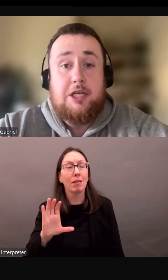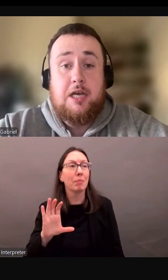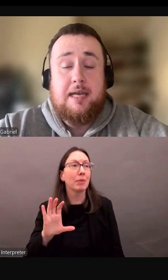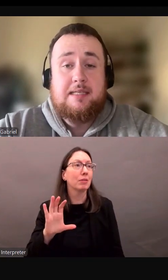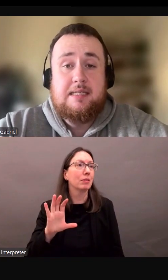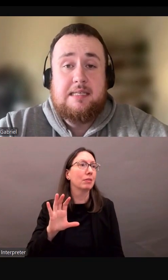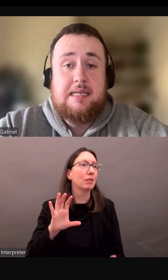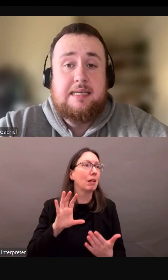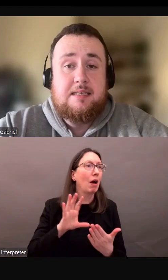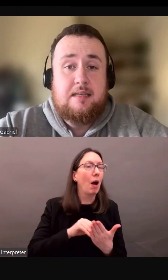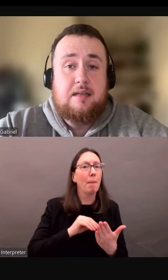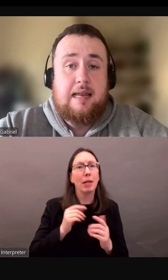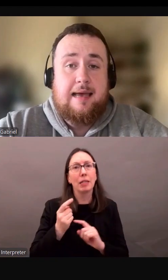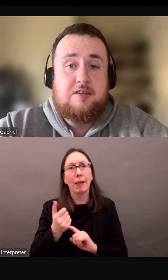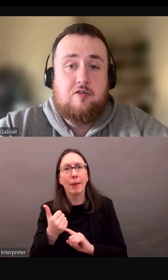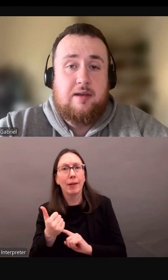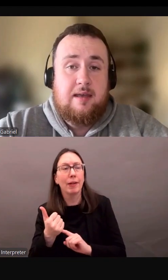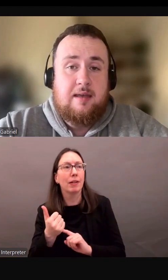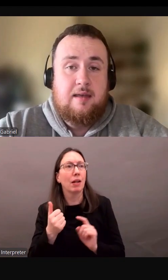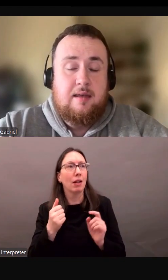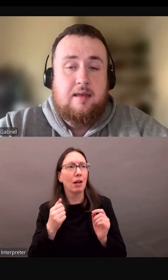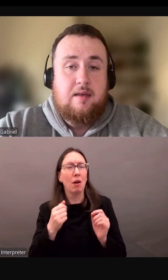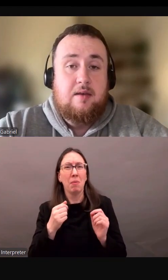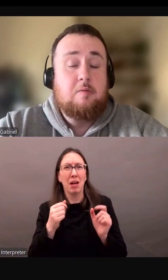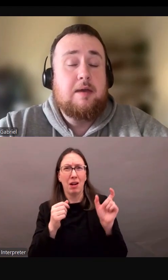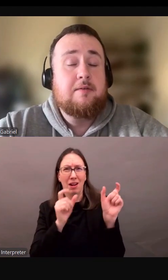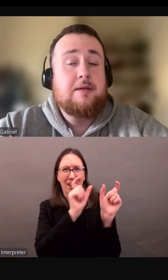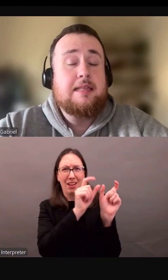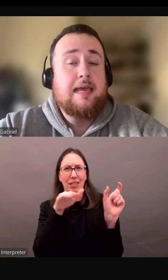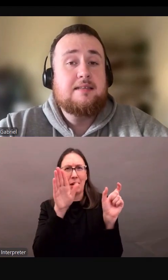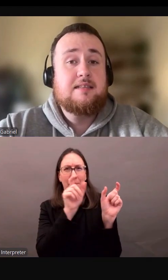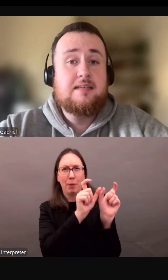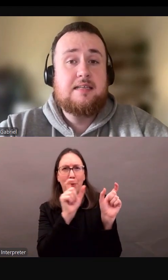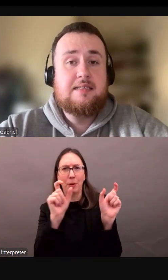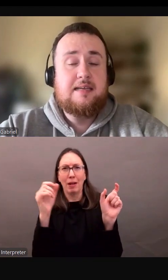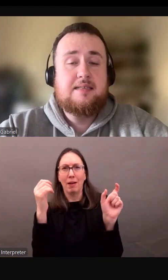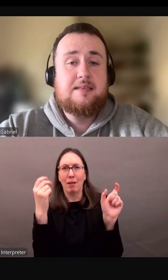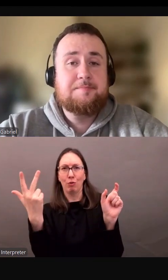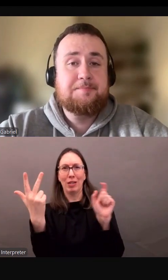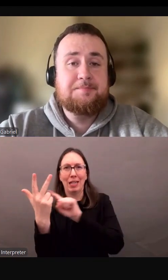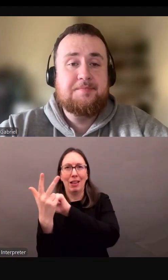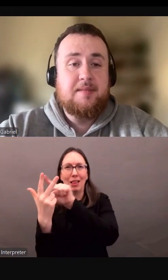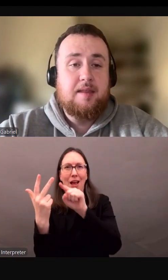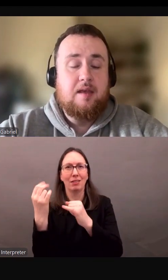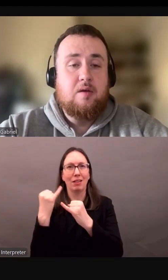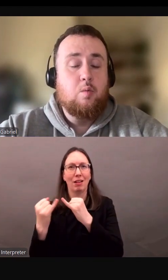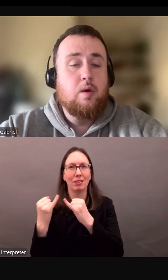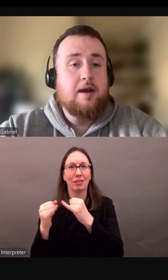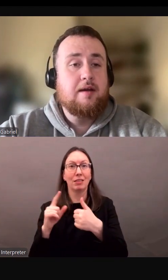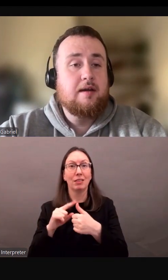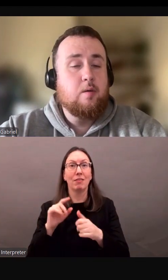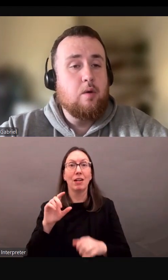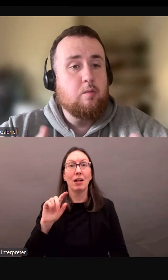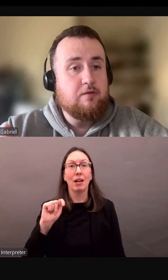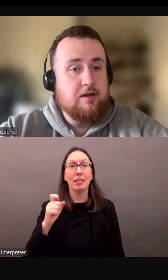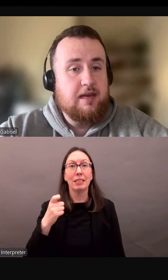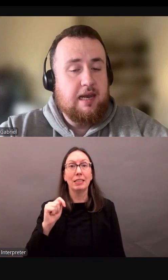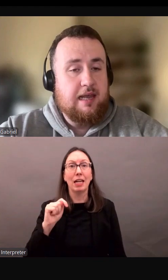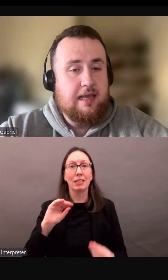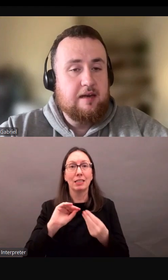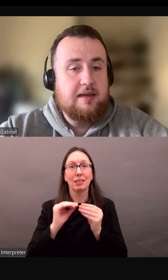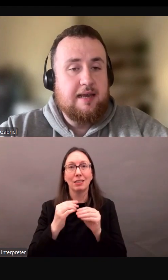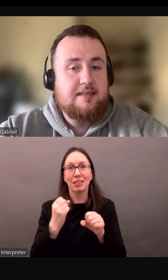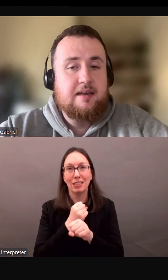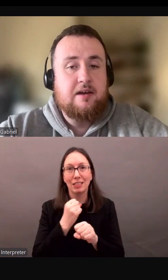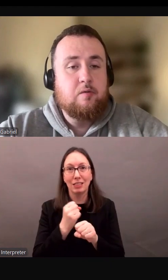really shines is these last 3. We have text statistics, where what we've written